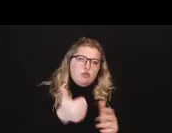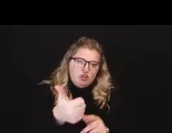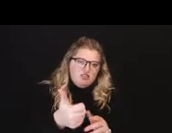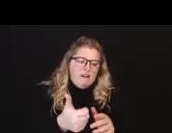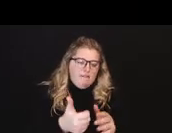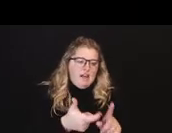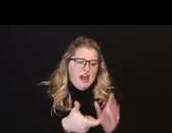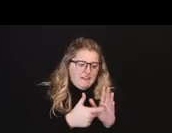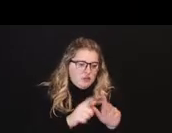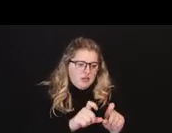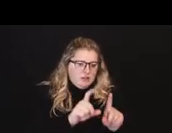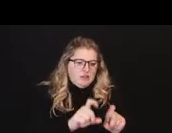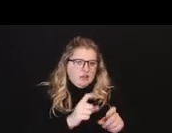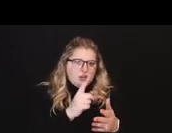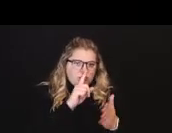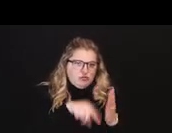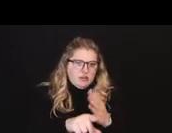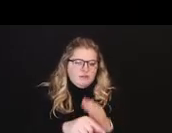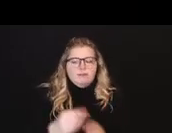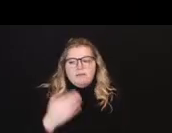So yeah, thank you for that question.